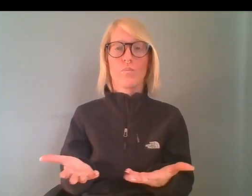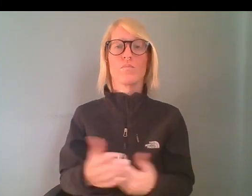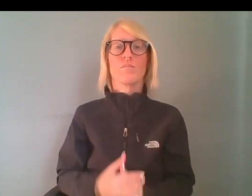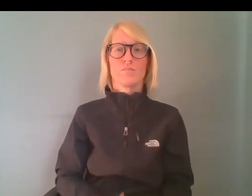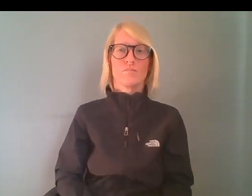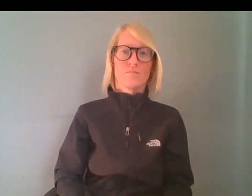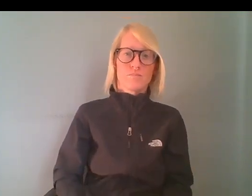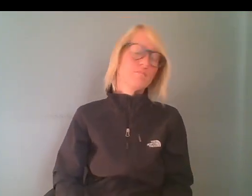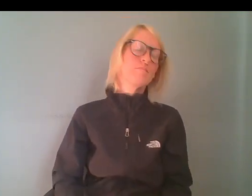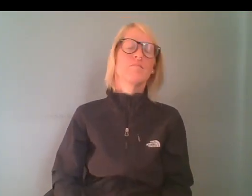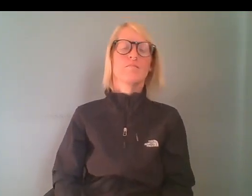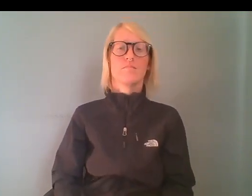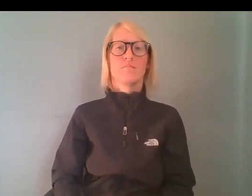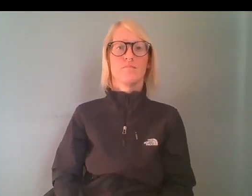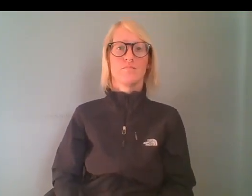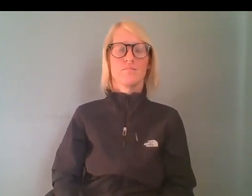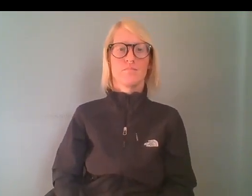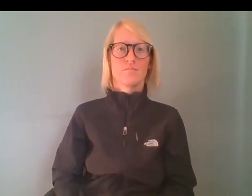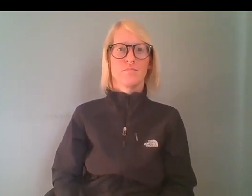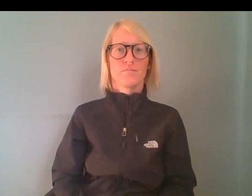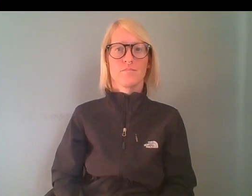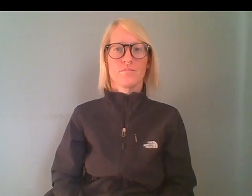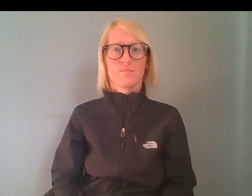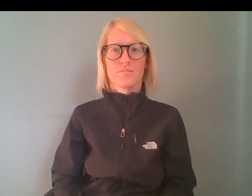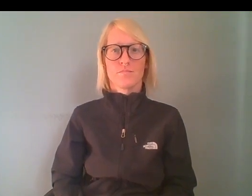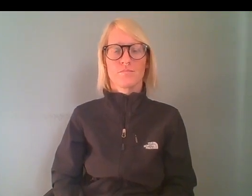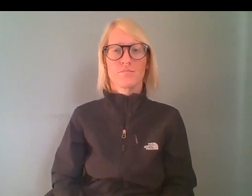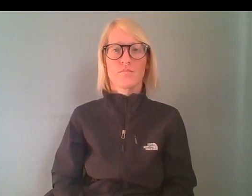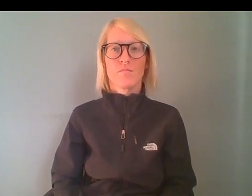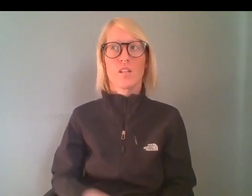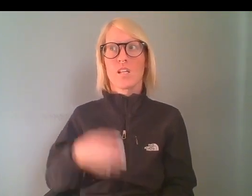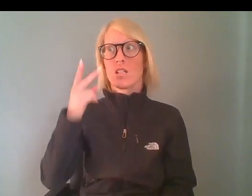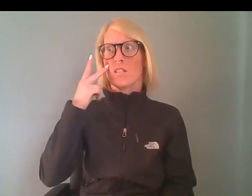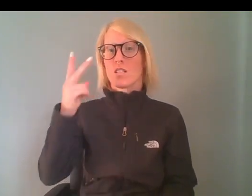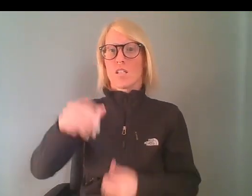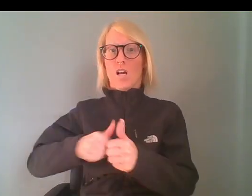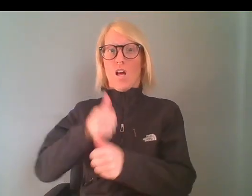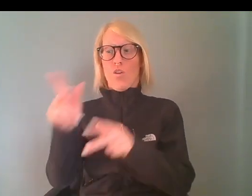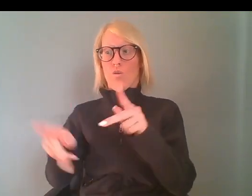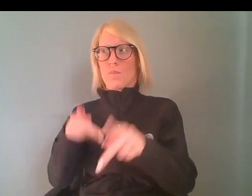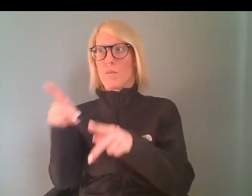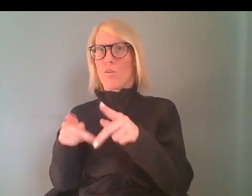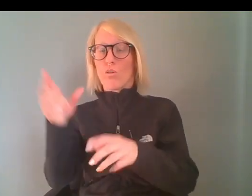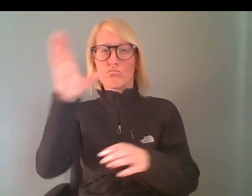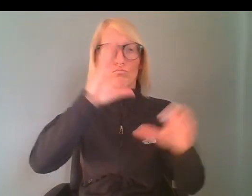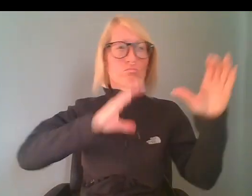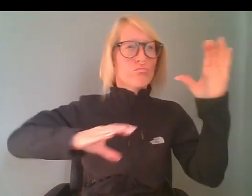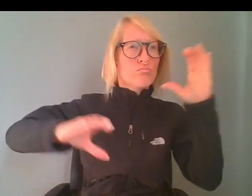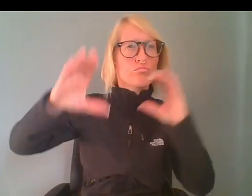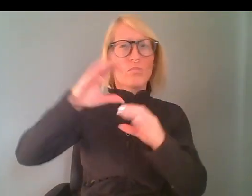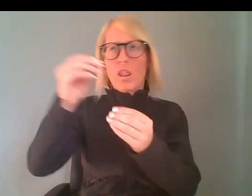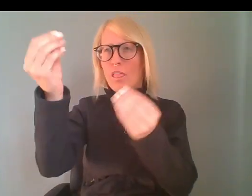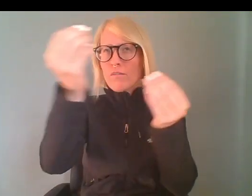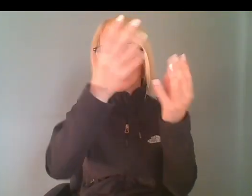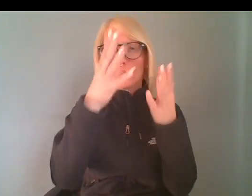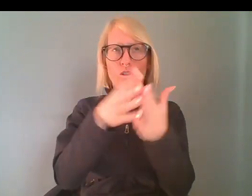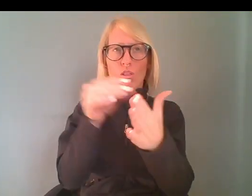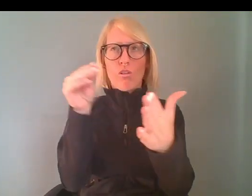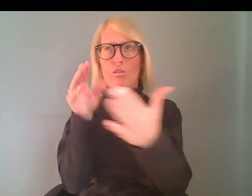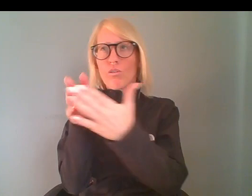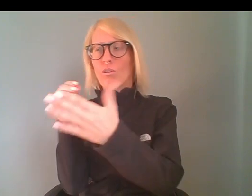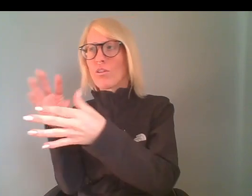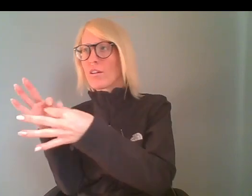this? Look around other blogs first, see what other people are saying, what they're talking about, make sure you